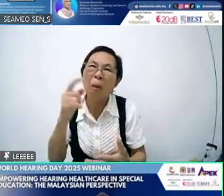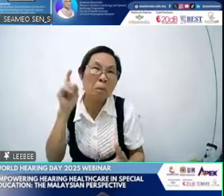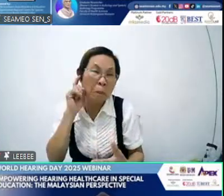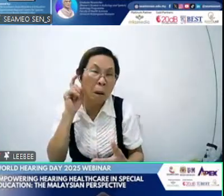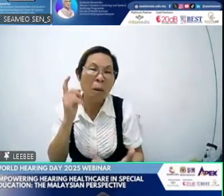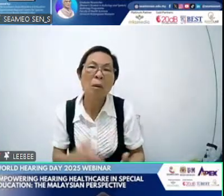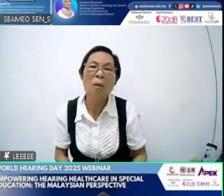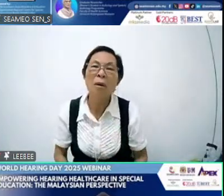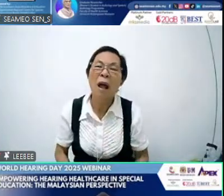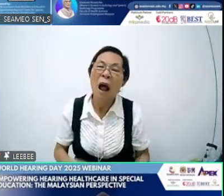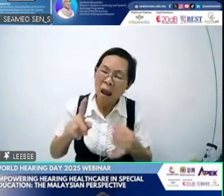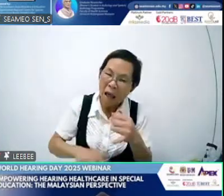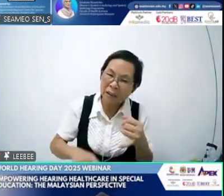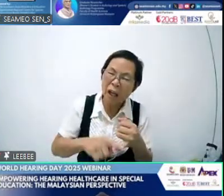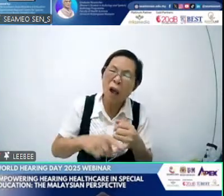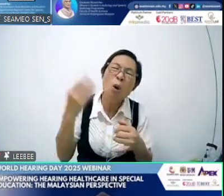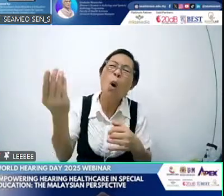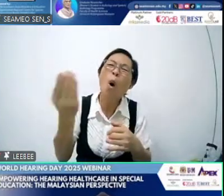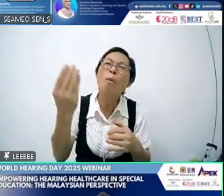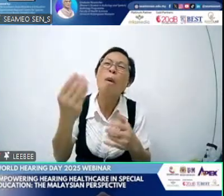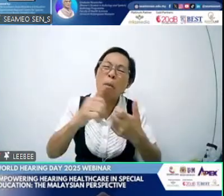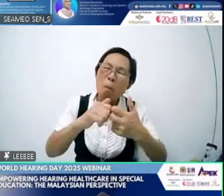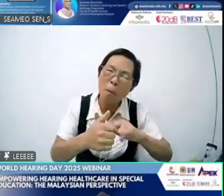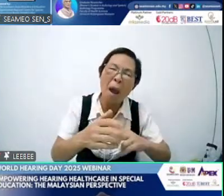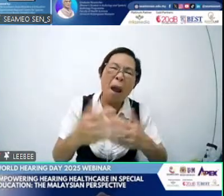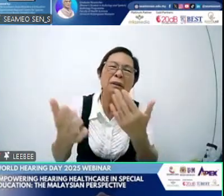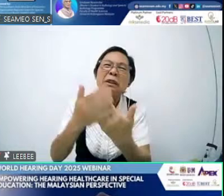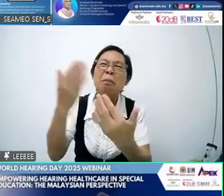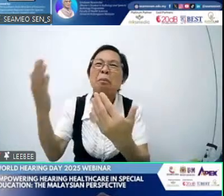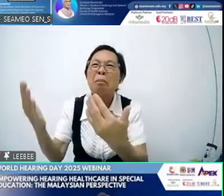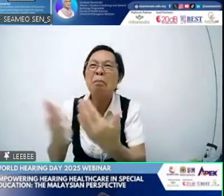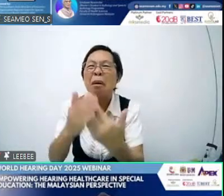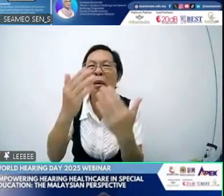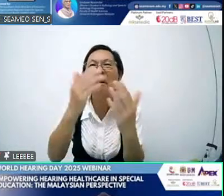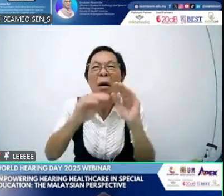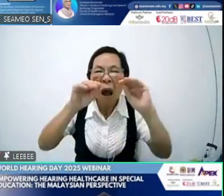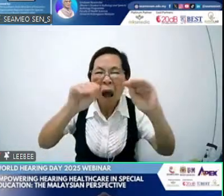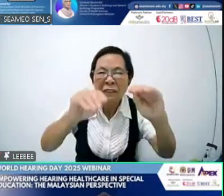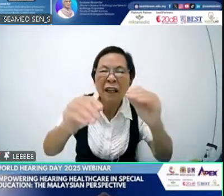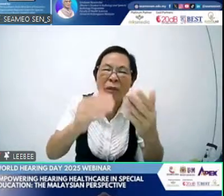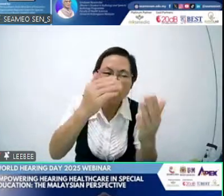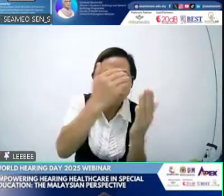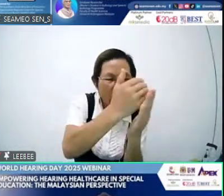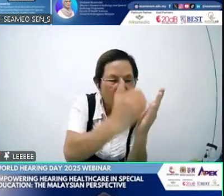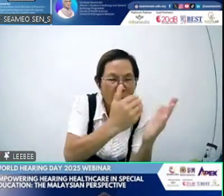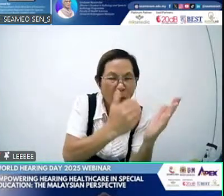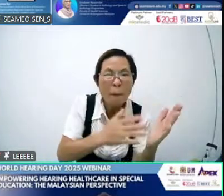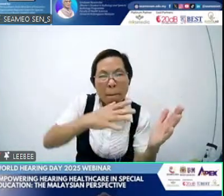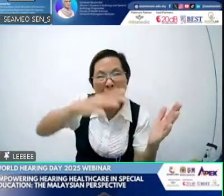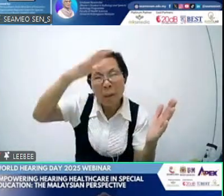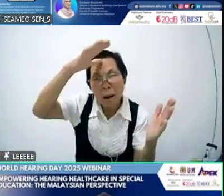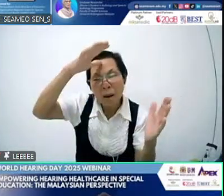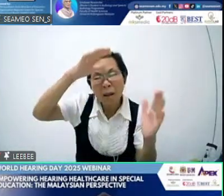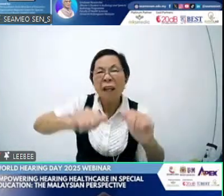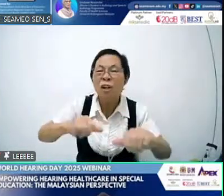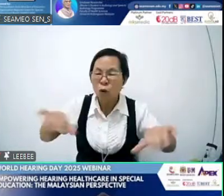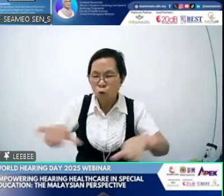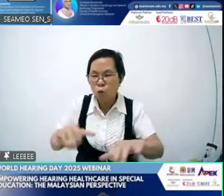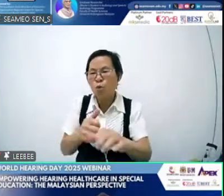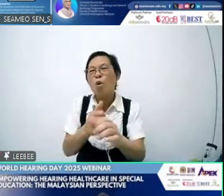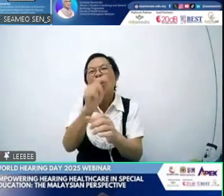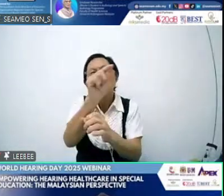common hearing aid problems and provides simple troubleshooting steps so parents can fix minor issues on their own at